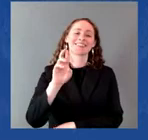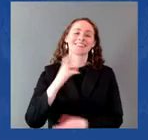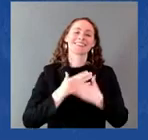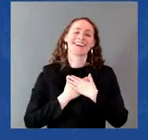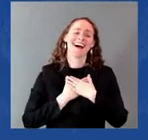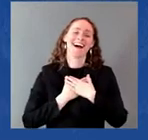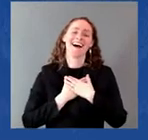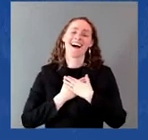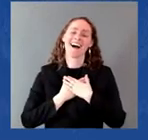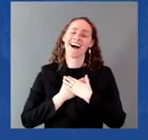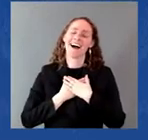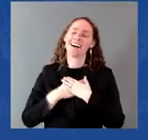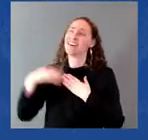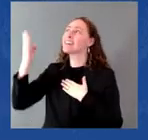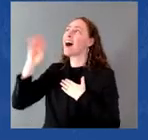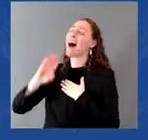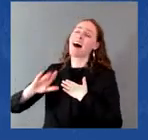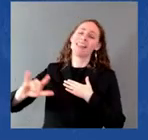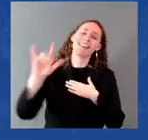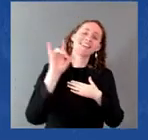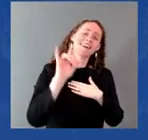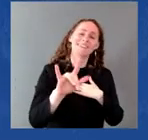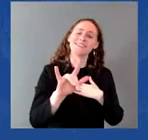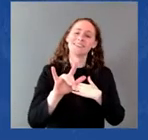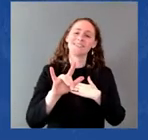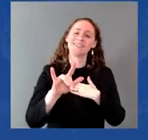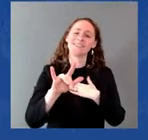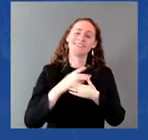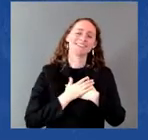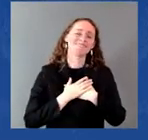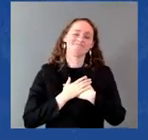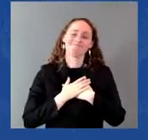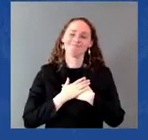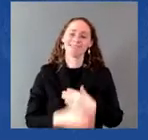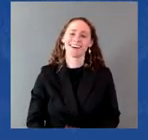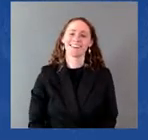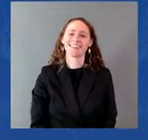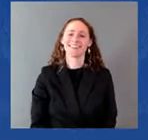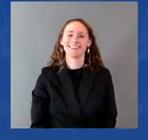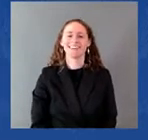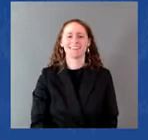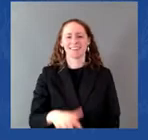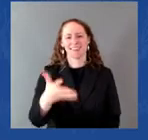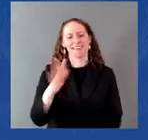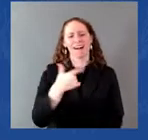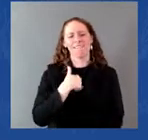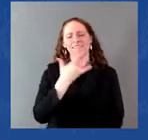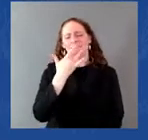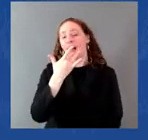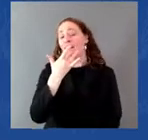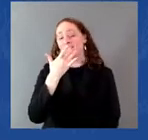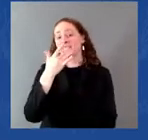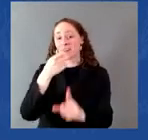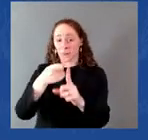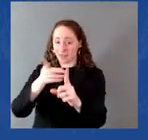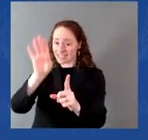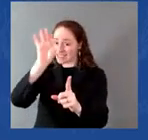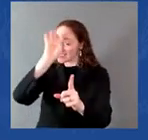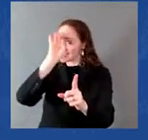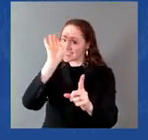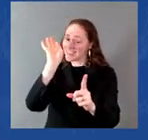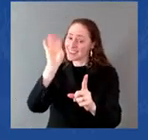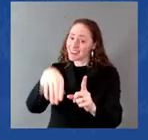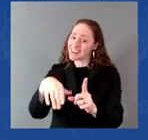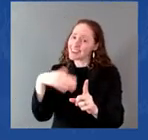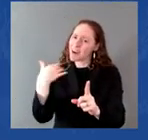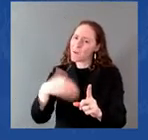I am such an unadulterated fan. Bette is a true American treasure. It's hard to fully capture the